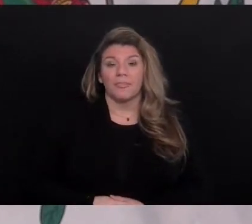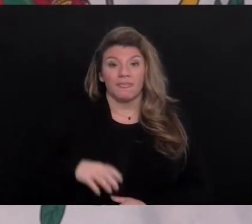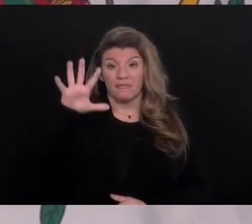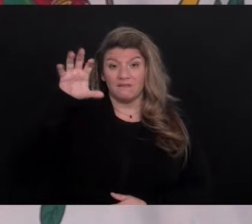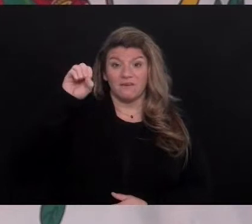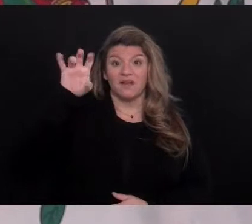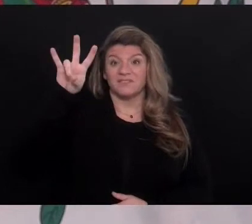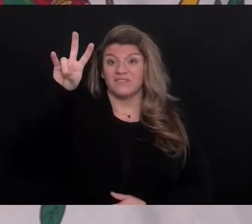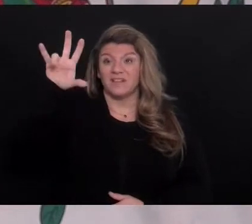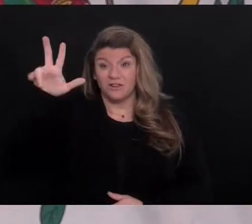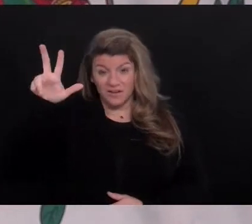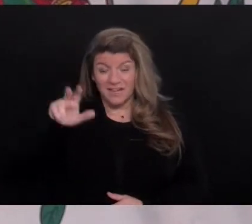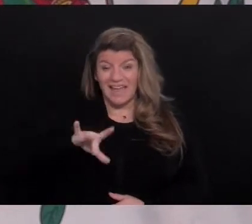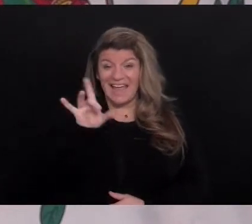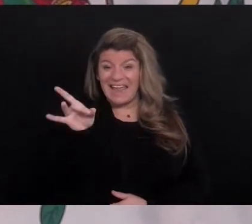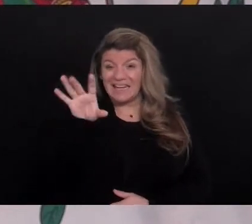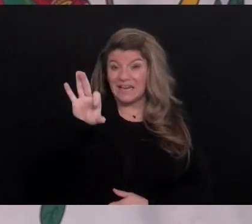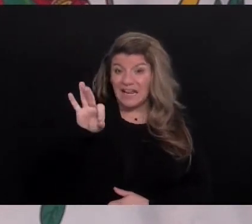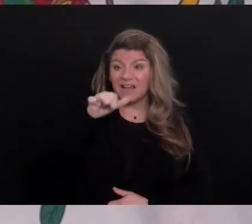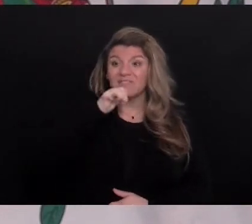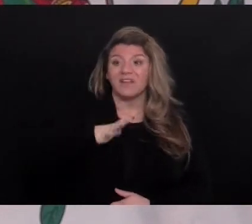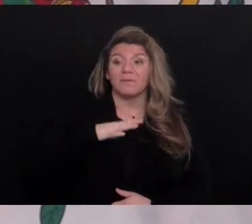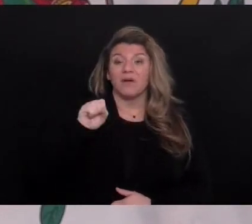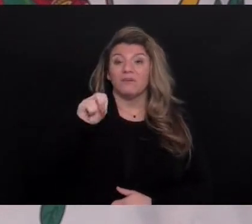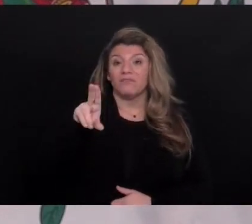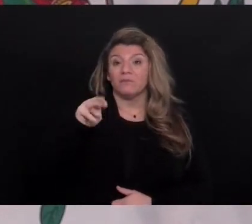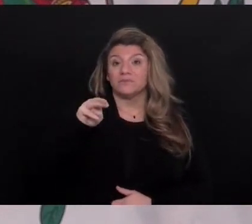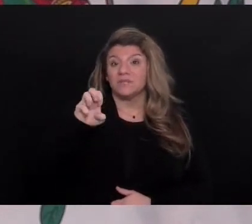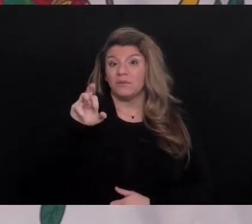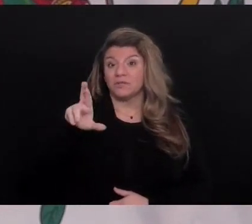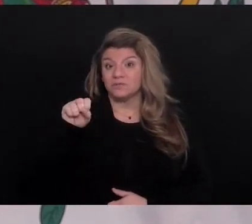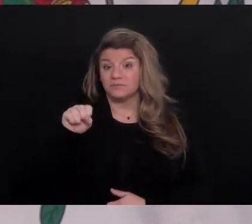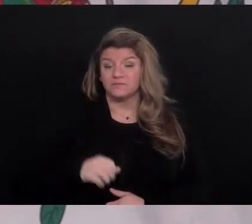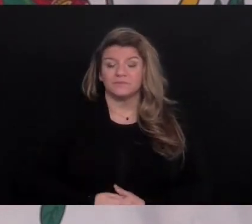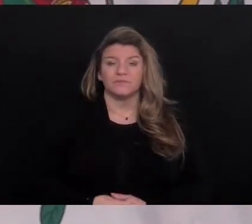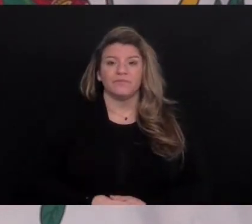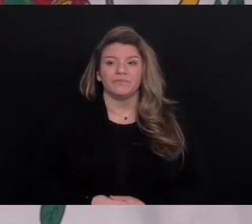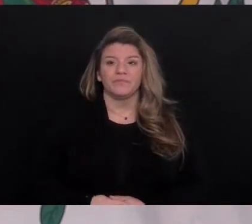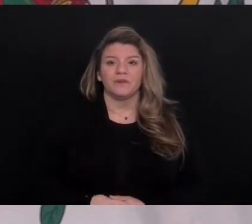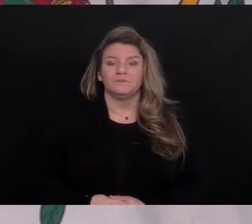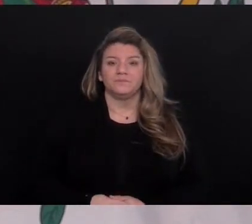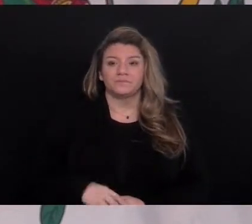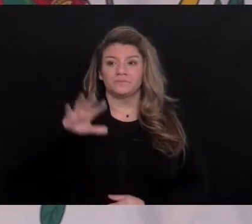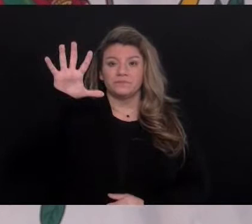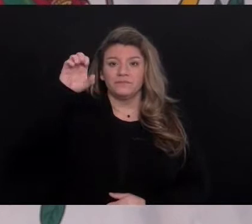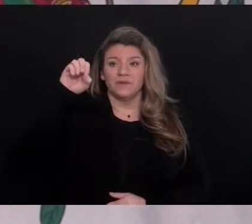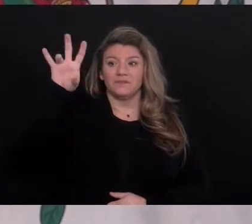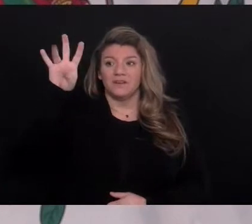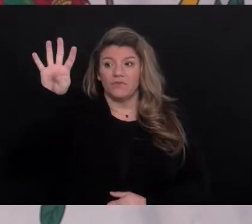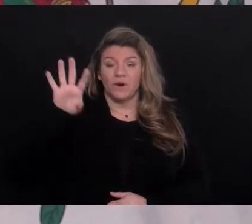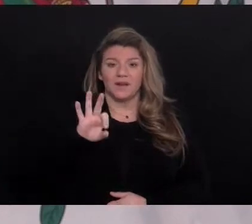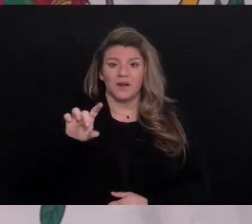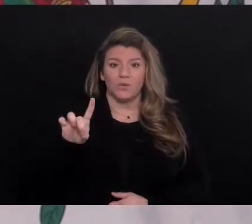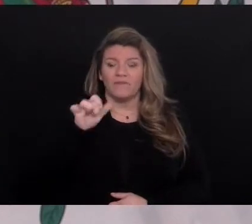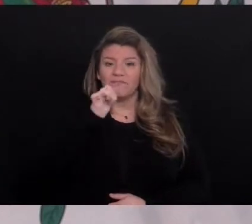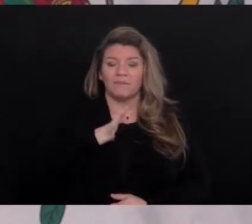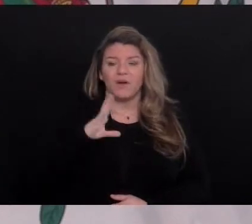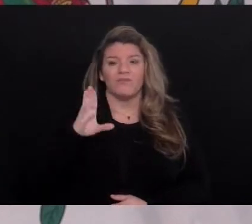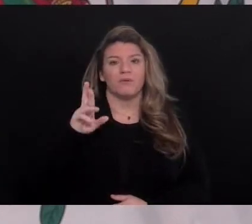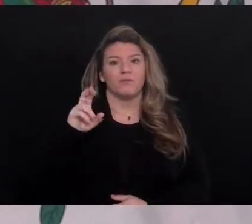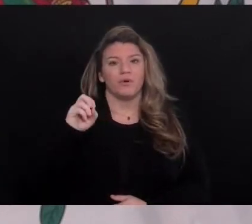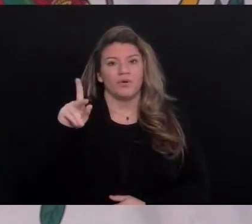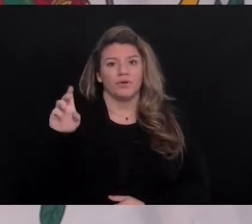is an 89-year-old female from Summers County. The 5,074th is a 91-year-old female from Brooke